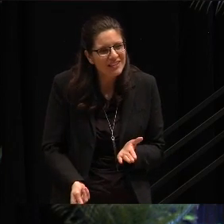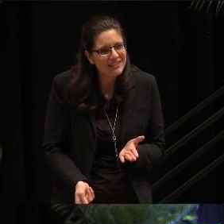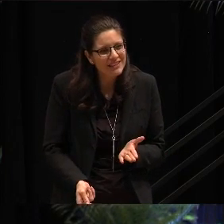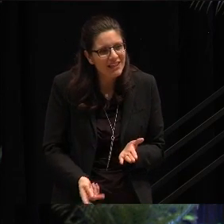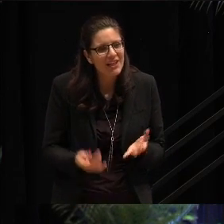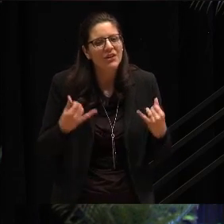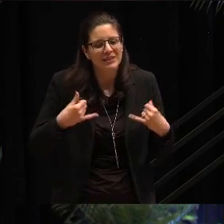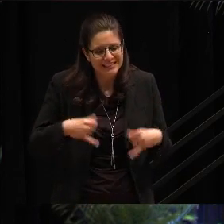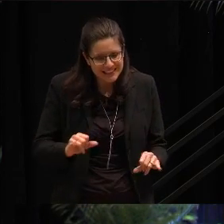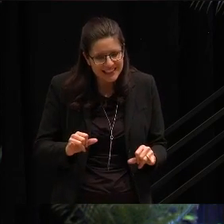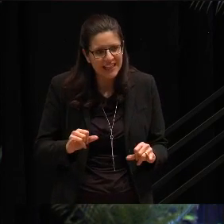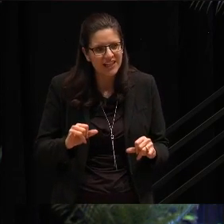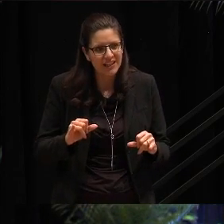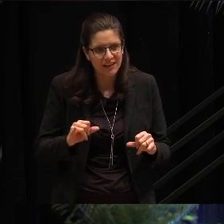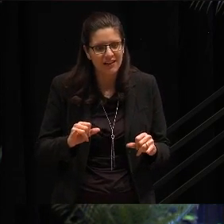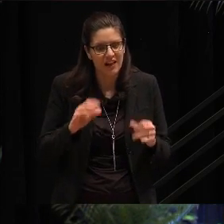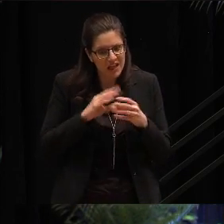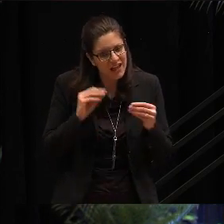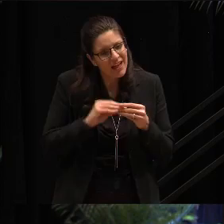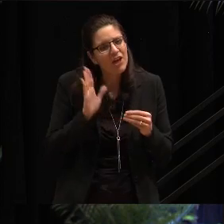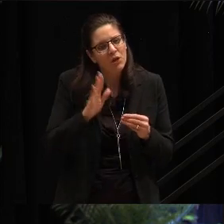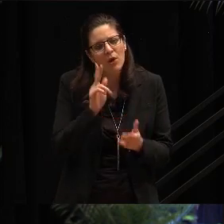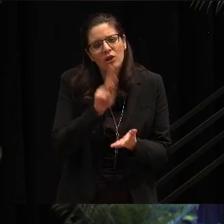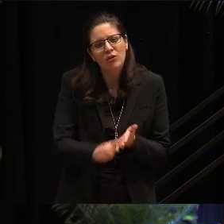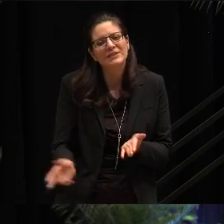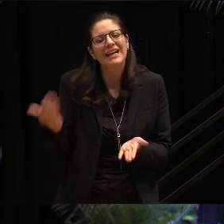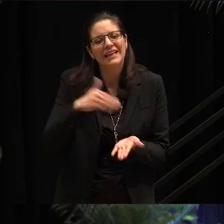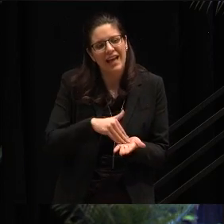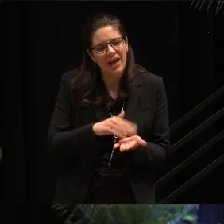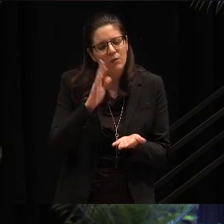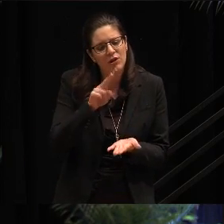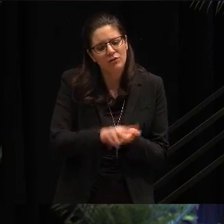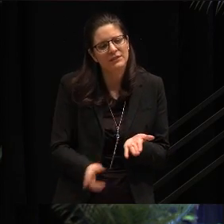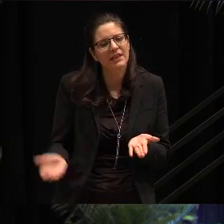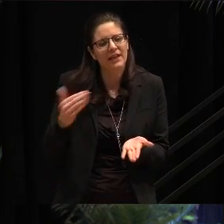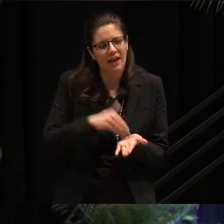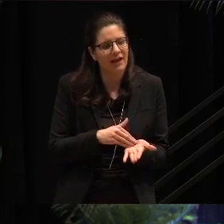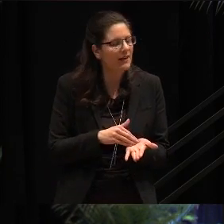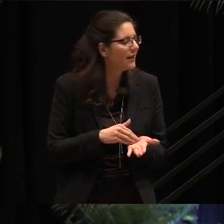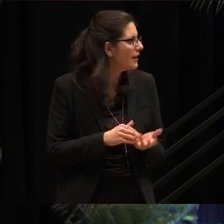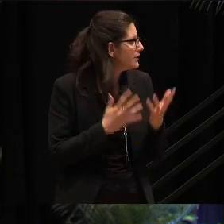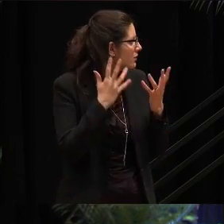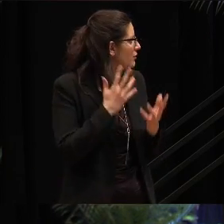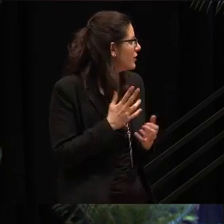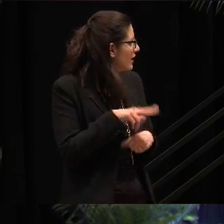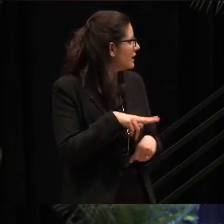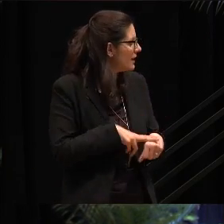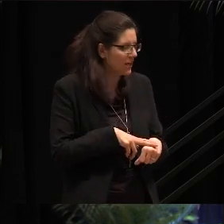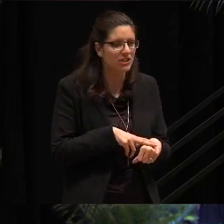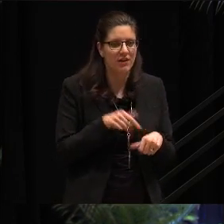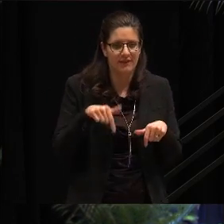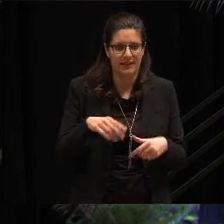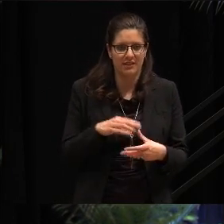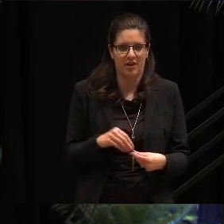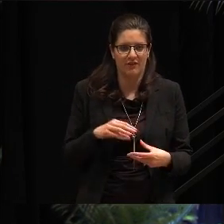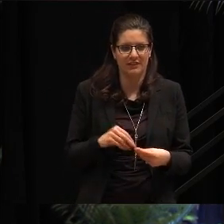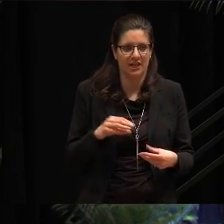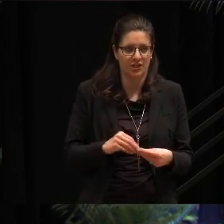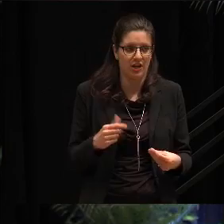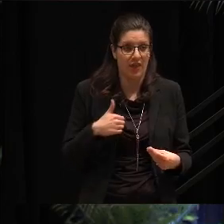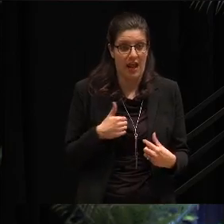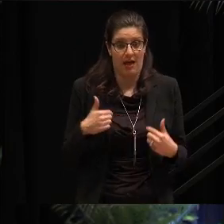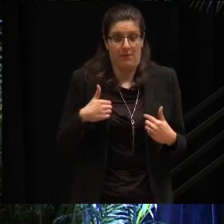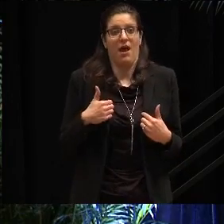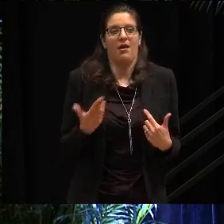keep on playing this game. You're going to lose again. It's unfortunate it's unfortunate that the nature of this conversation made it so that you appeared